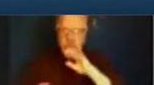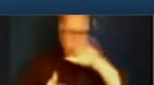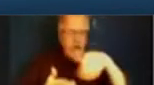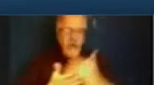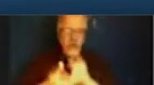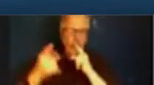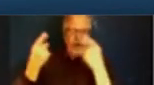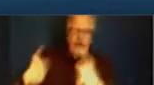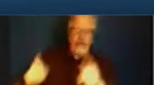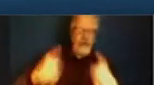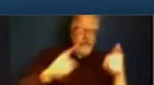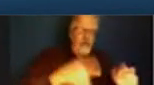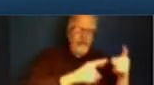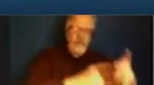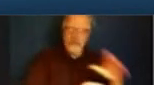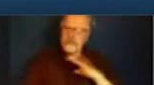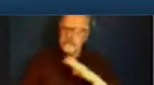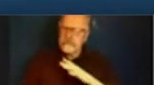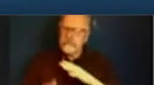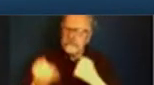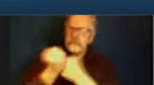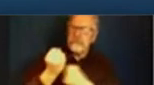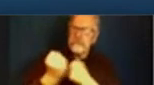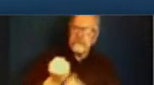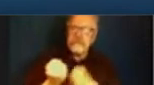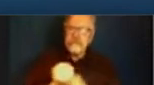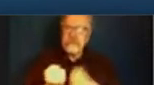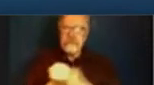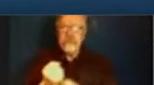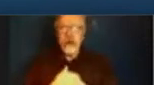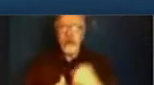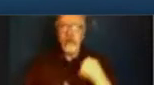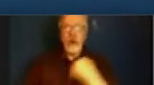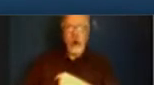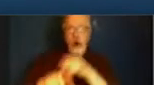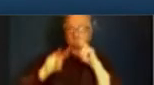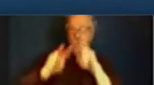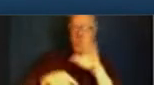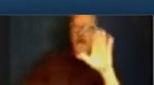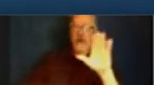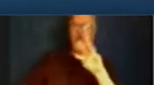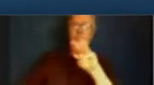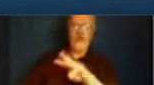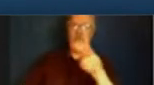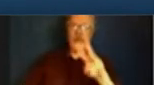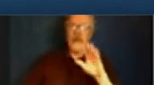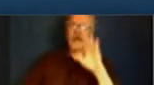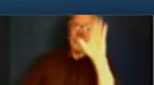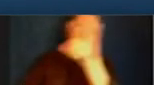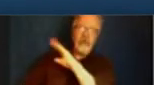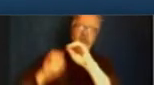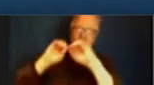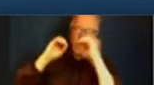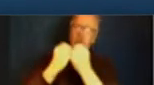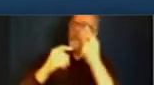advice would be check the website of the organization, see what they have to say to see if they have availabilities. That's what I would suggest.